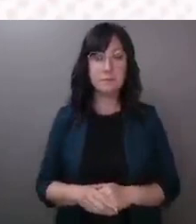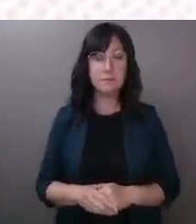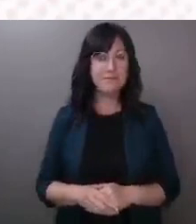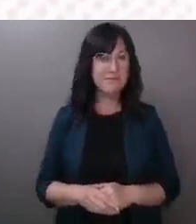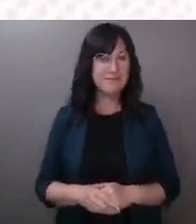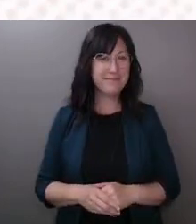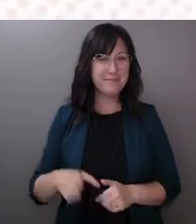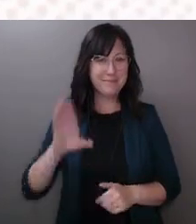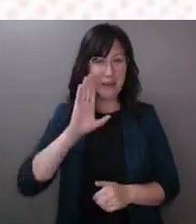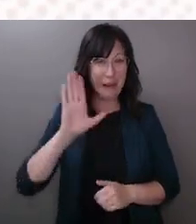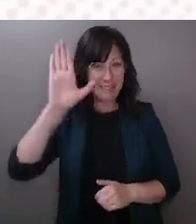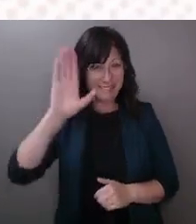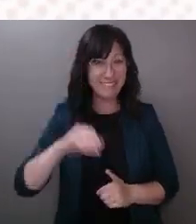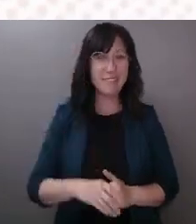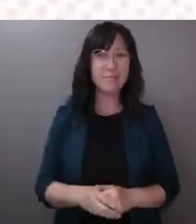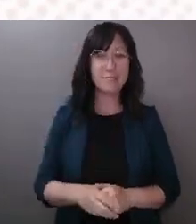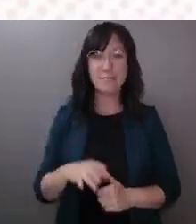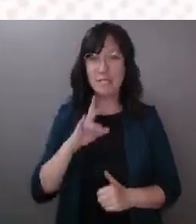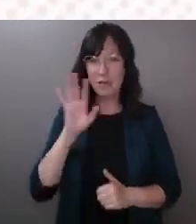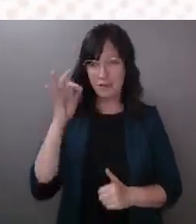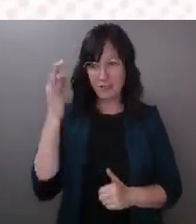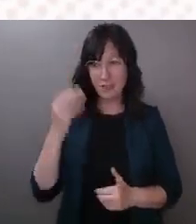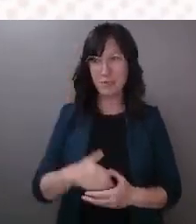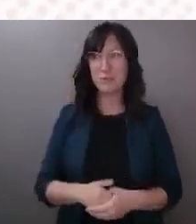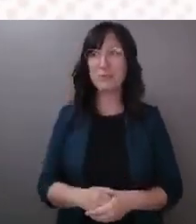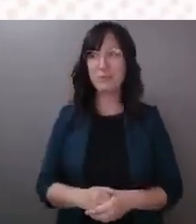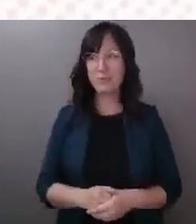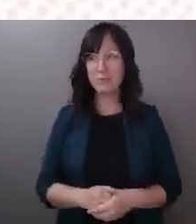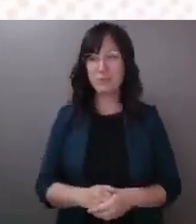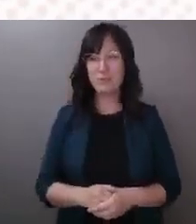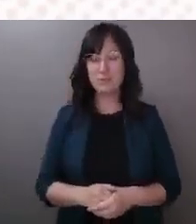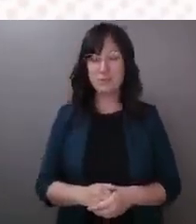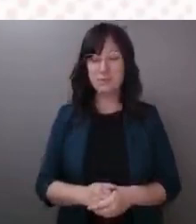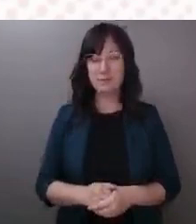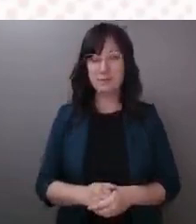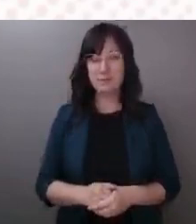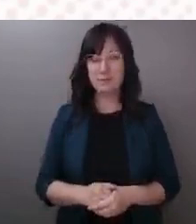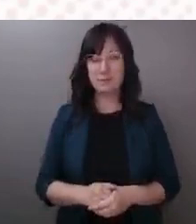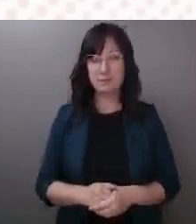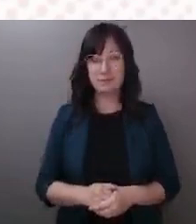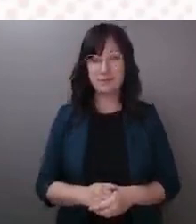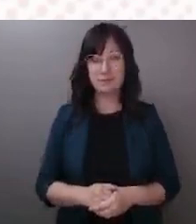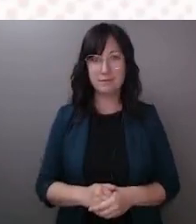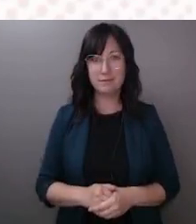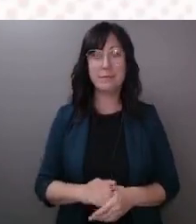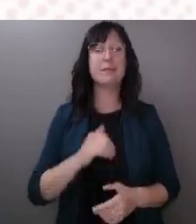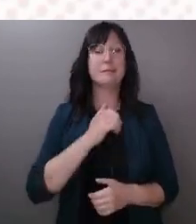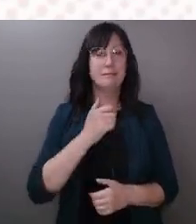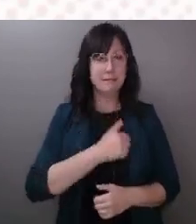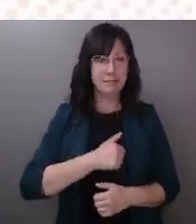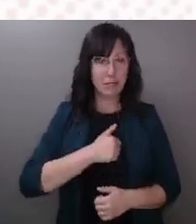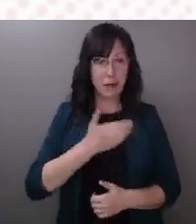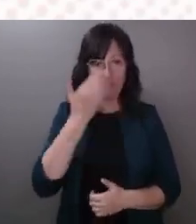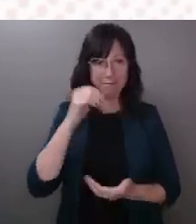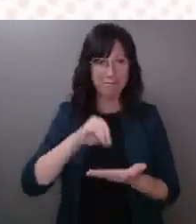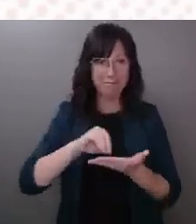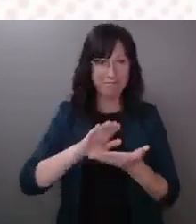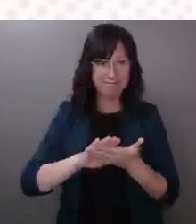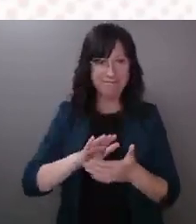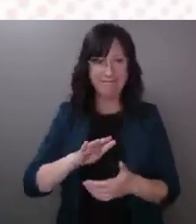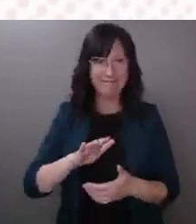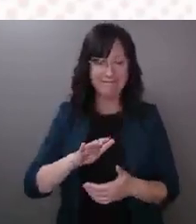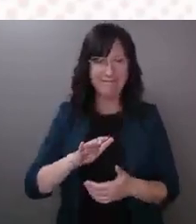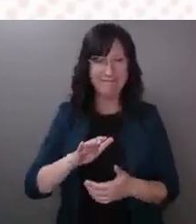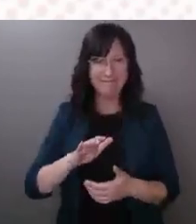Yes, hi, I believe that's me. Bonjour, Radio-Canada probablement. Désolé, j'ai oublié de mettre le média. I'm sorry, I forgot to put the media